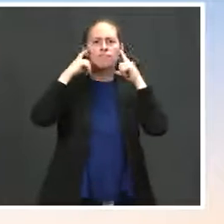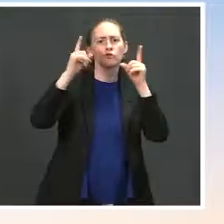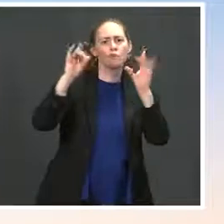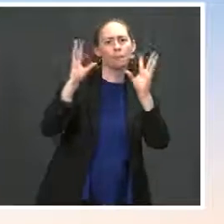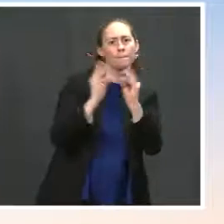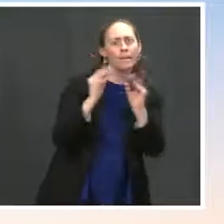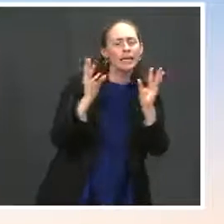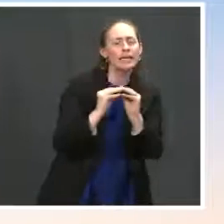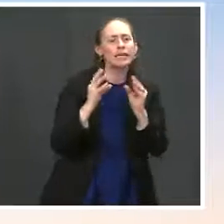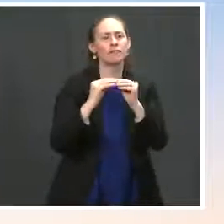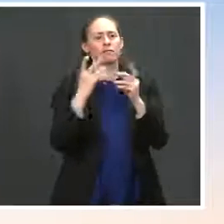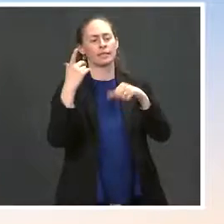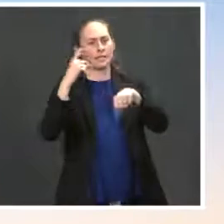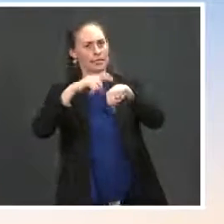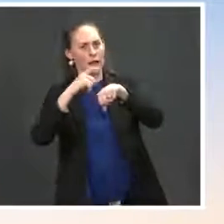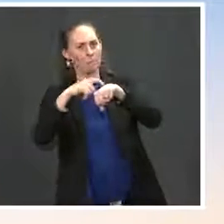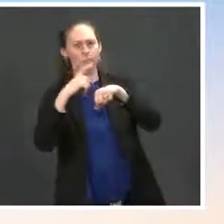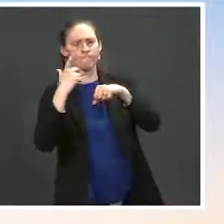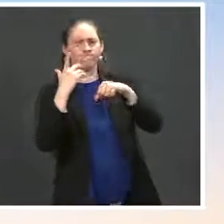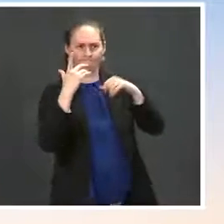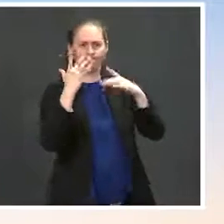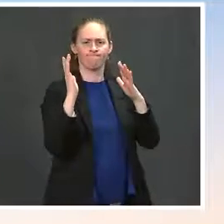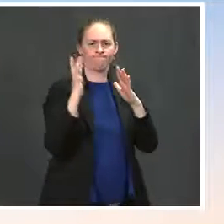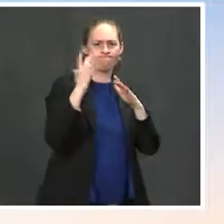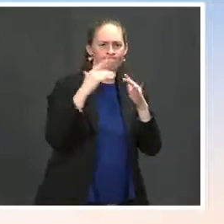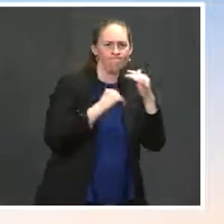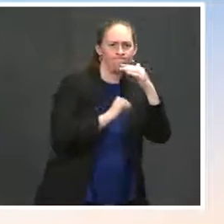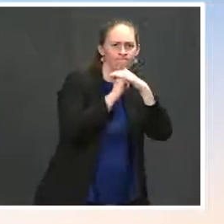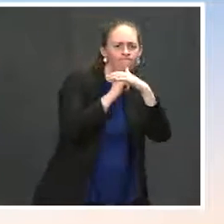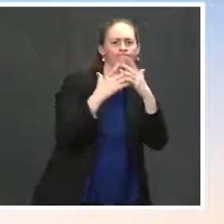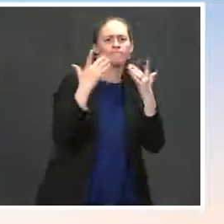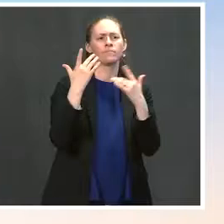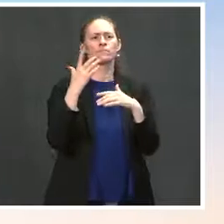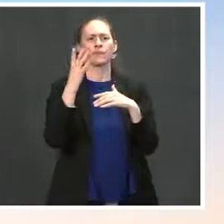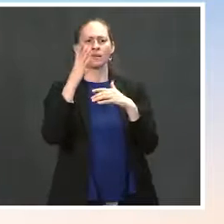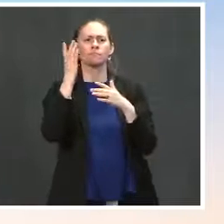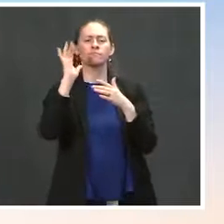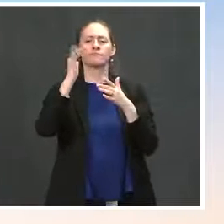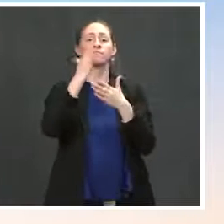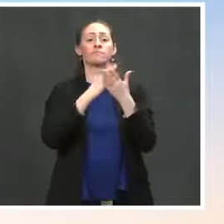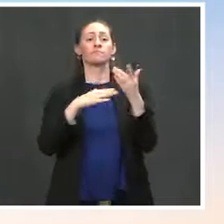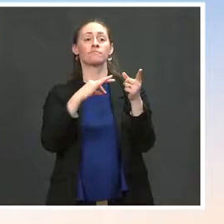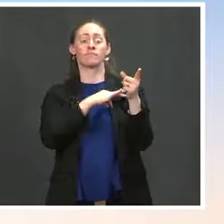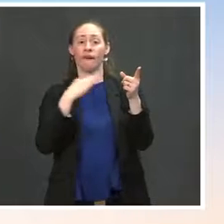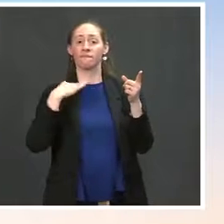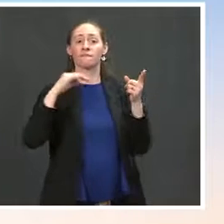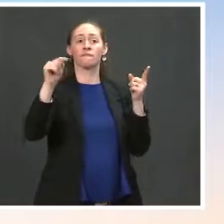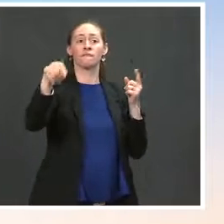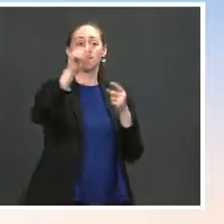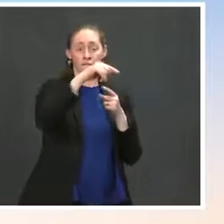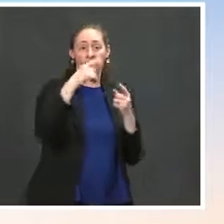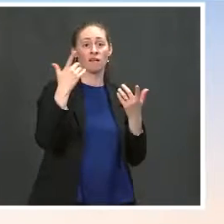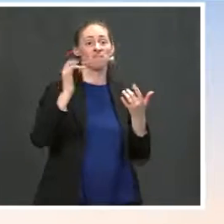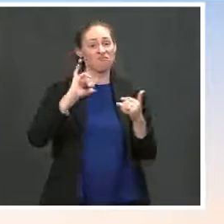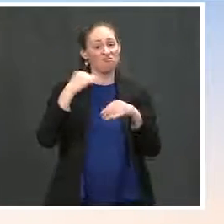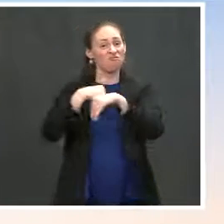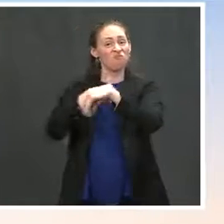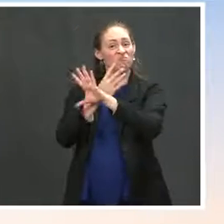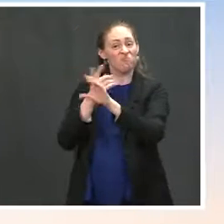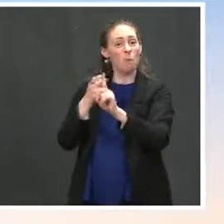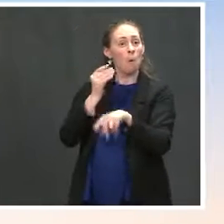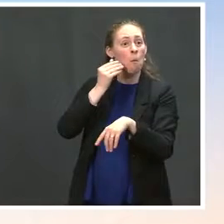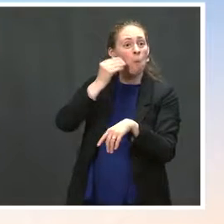very limited footprint in the White House. We have also a number of staff who are working from home still, who would normally be working